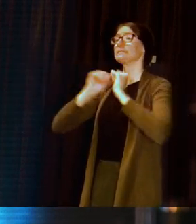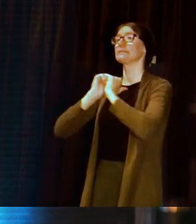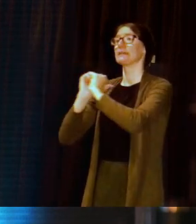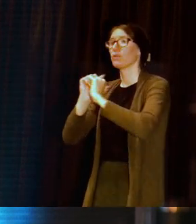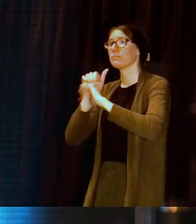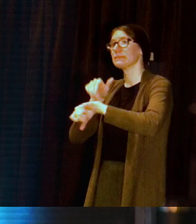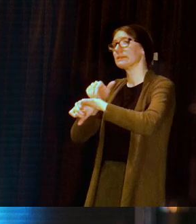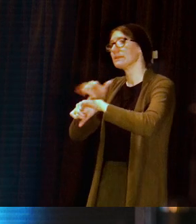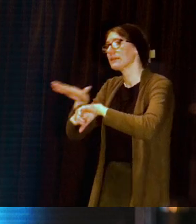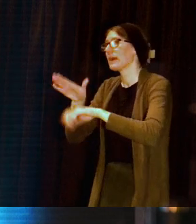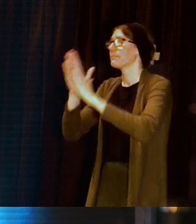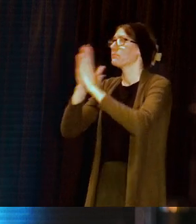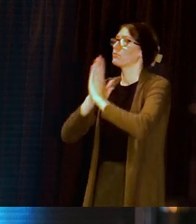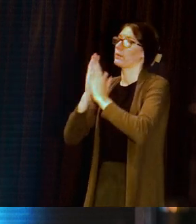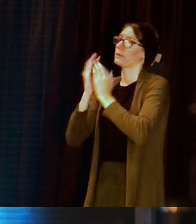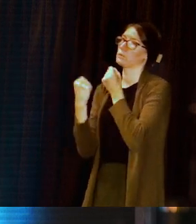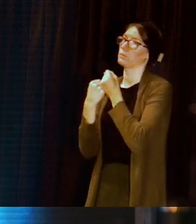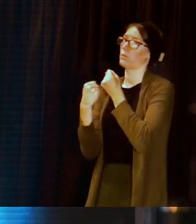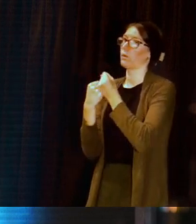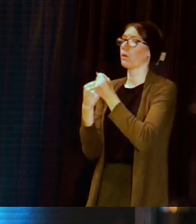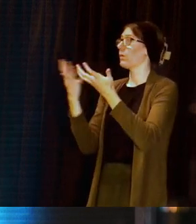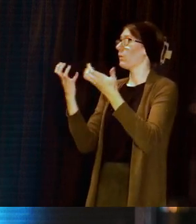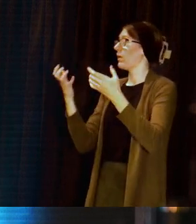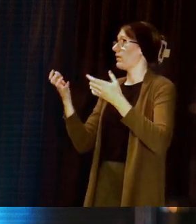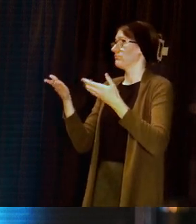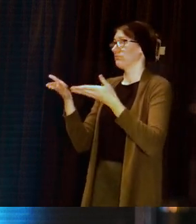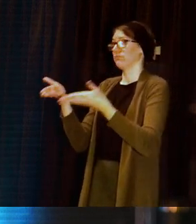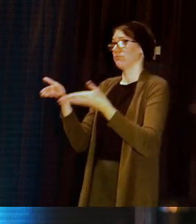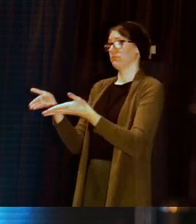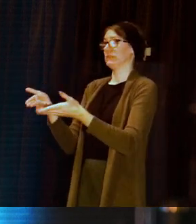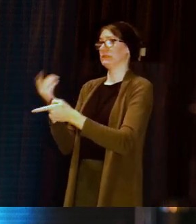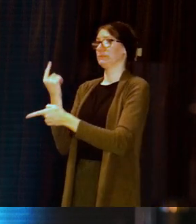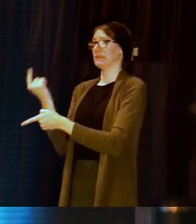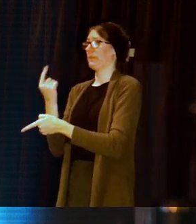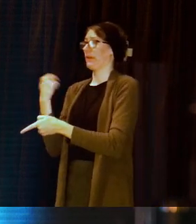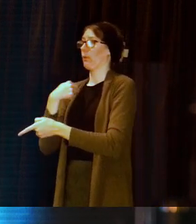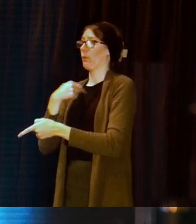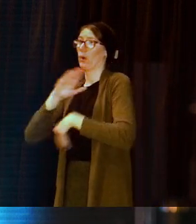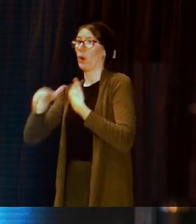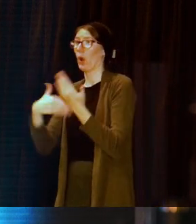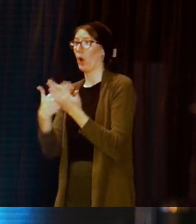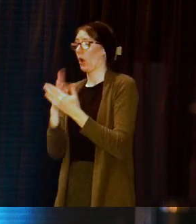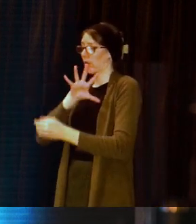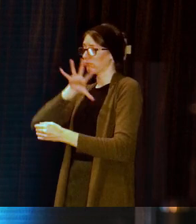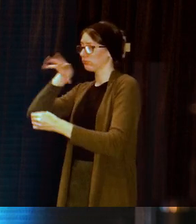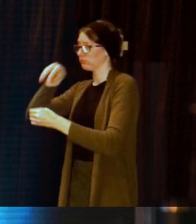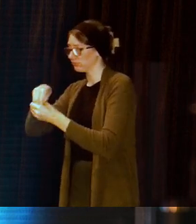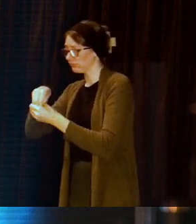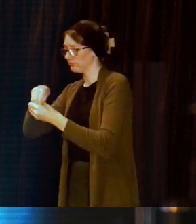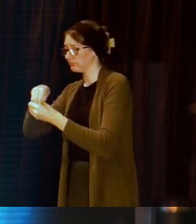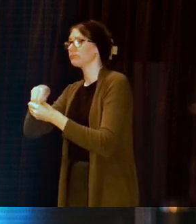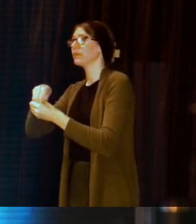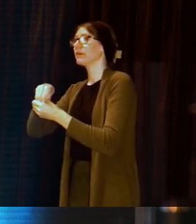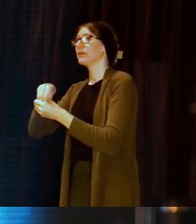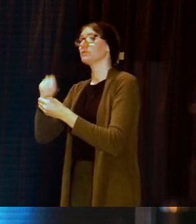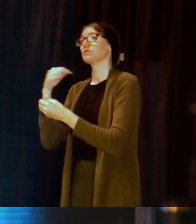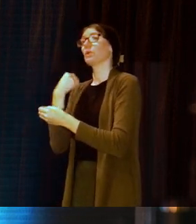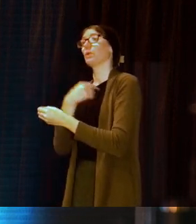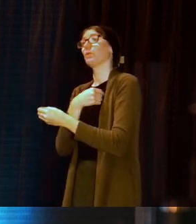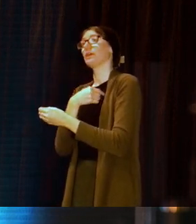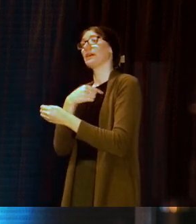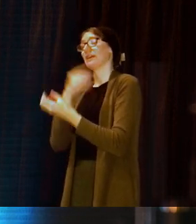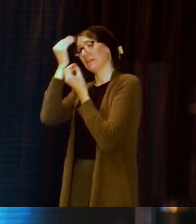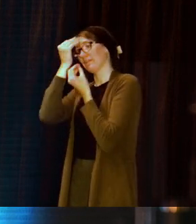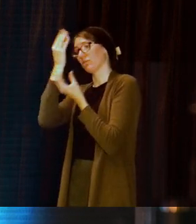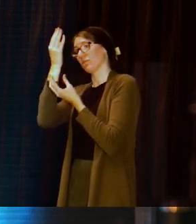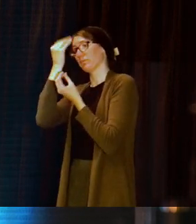prayer support, and we want this to be something where we're all taking part in this. And so we're having actually an